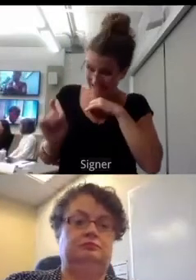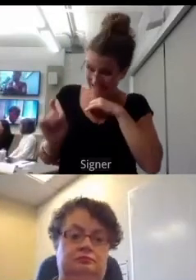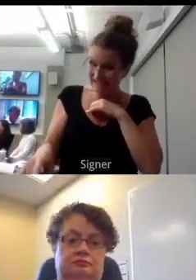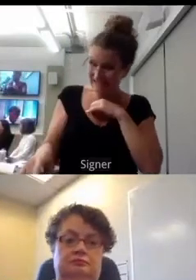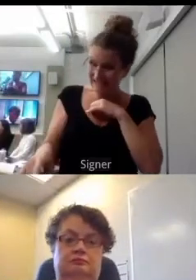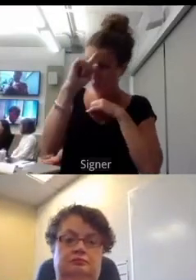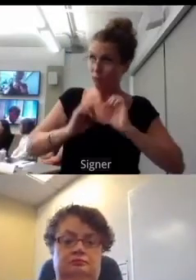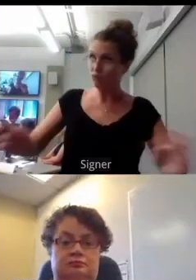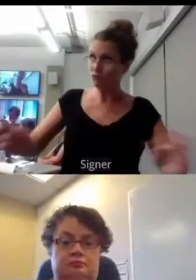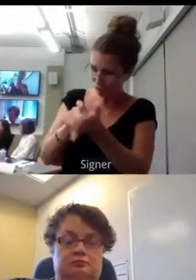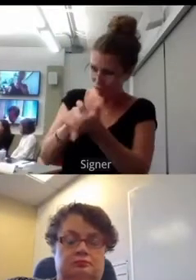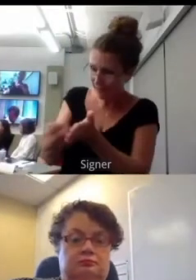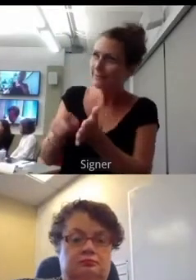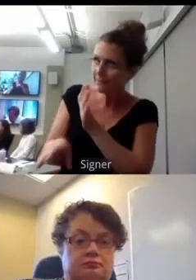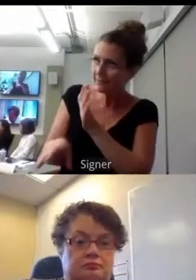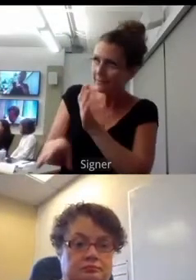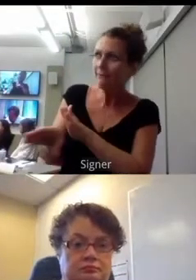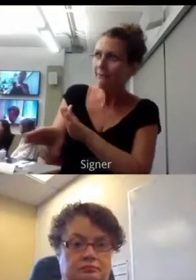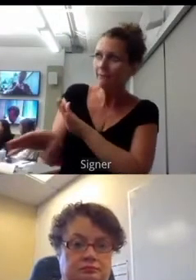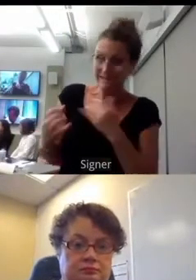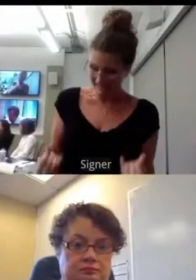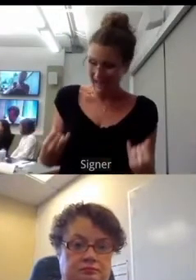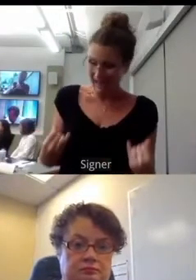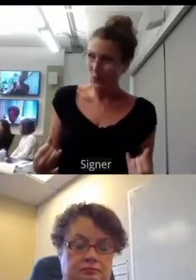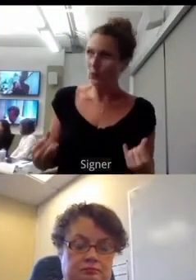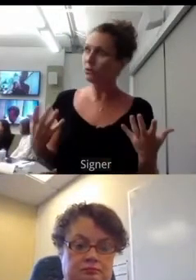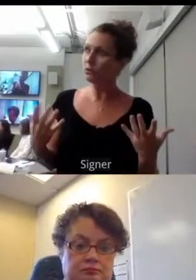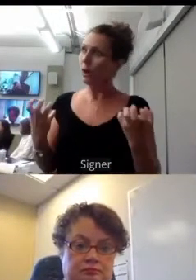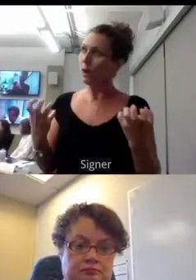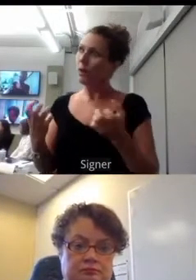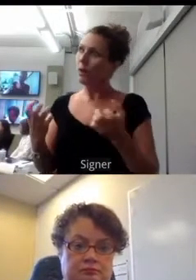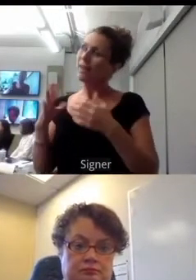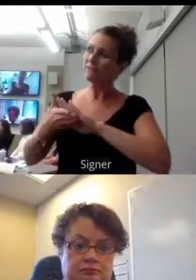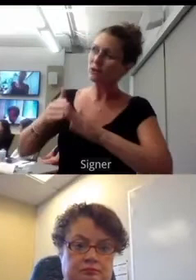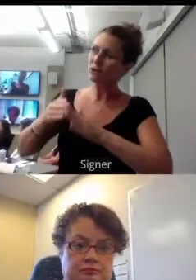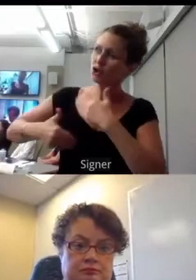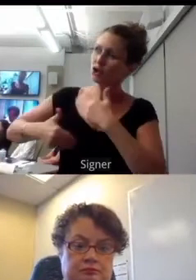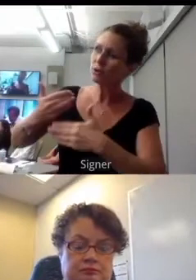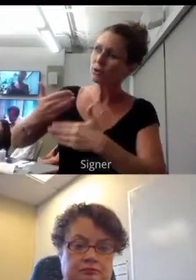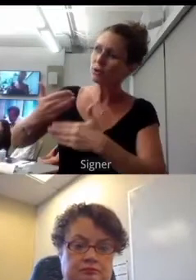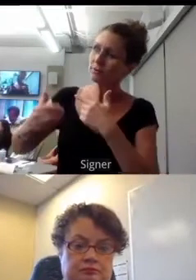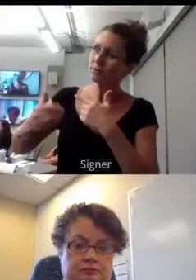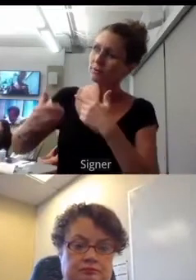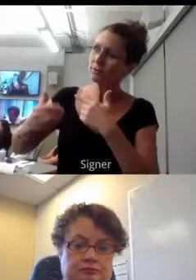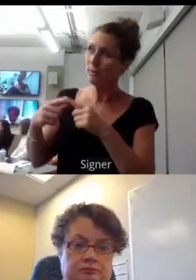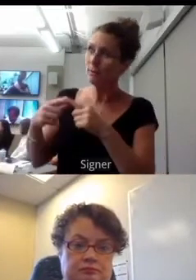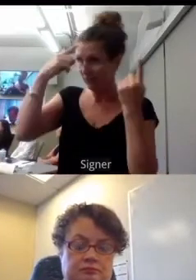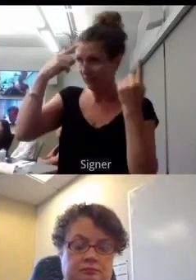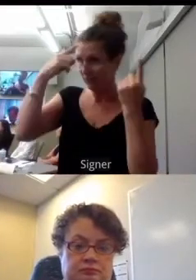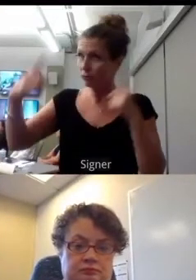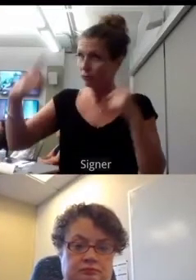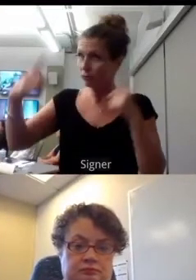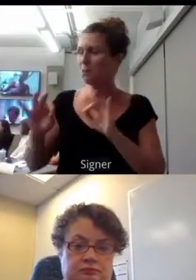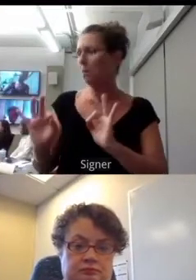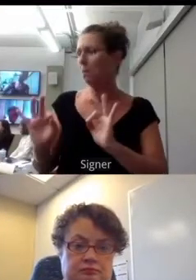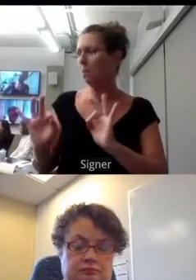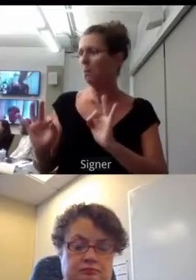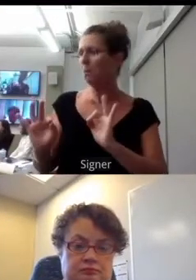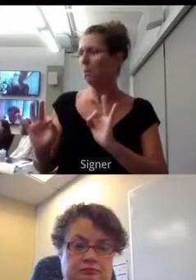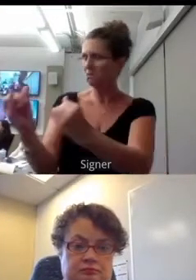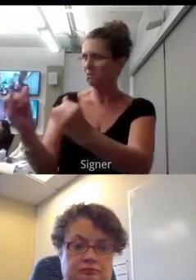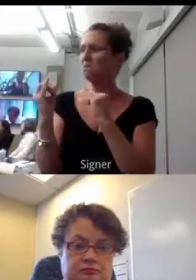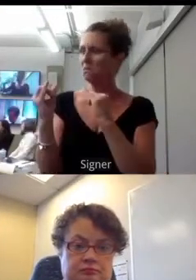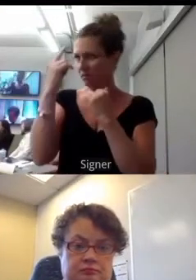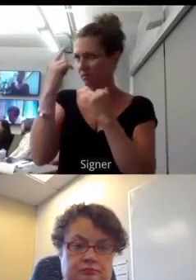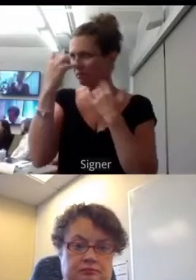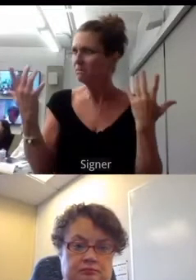kind of functions discussion, but I think we're almost there in agreement. I'm really keen on kind of practical advice on the governance model.